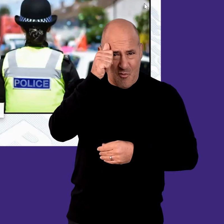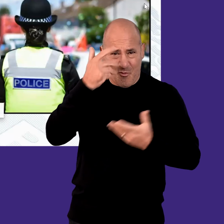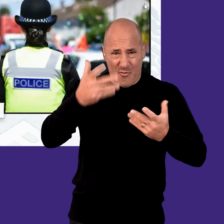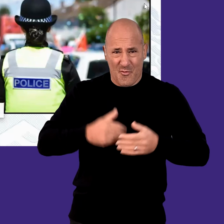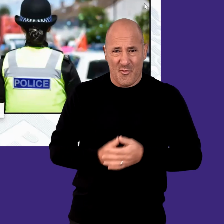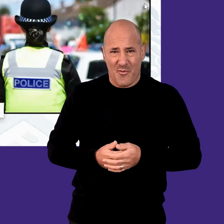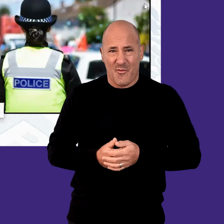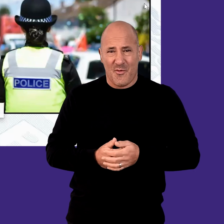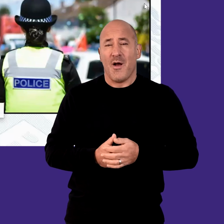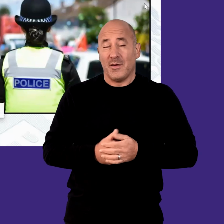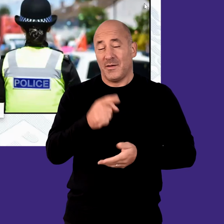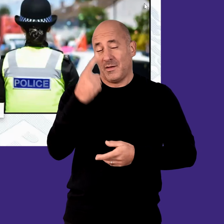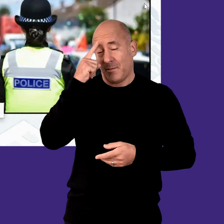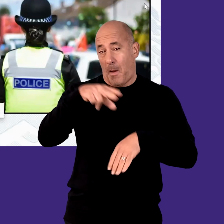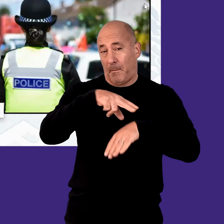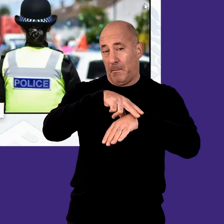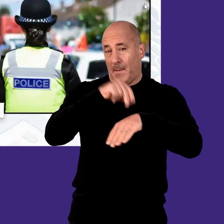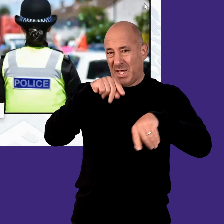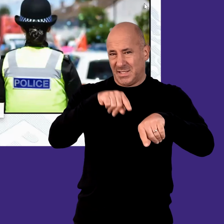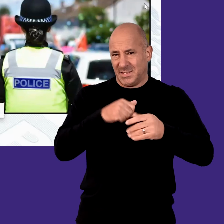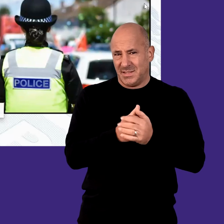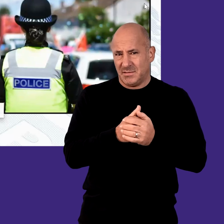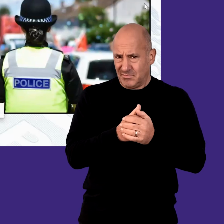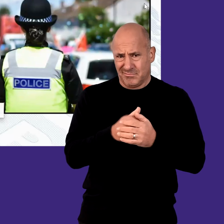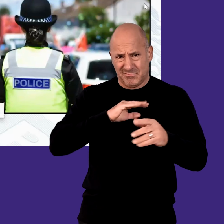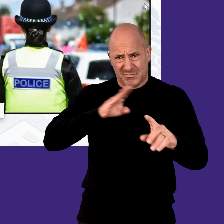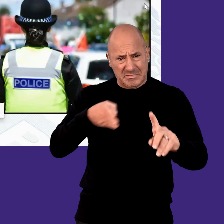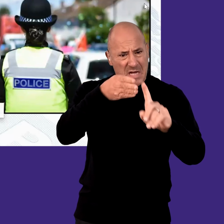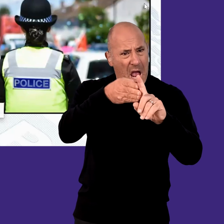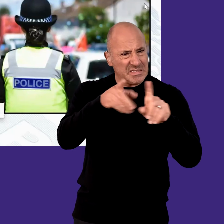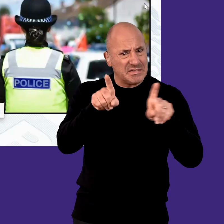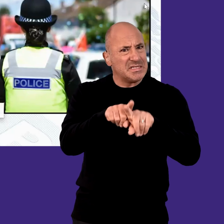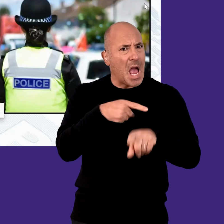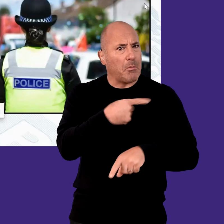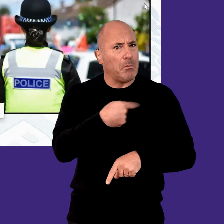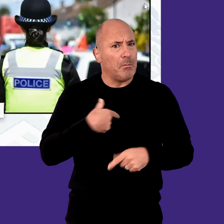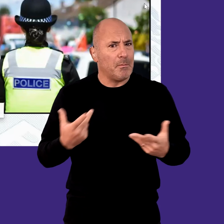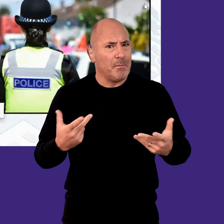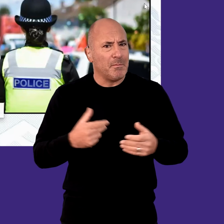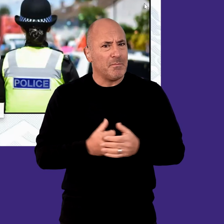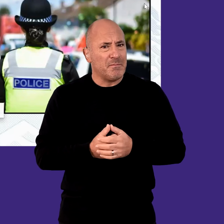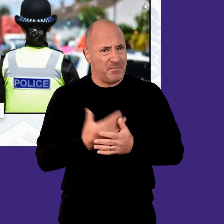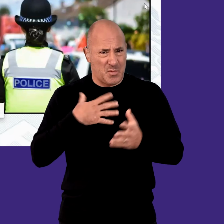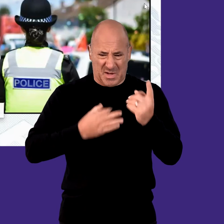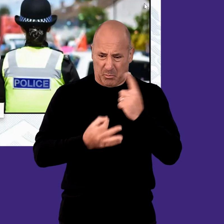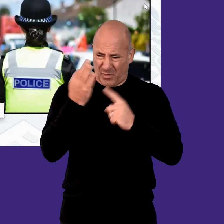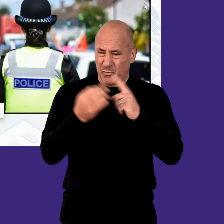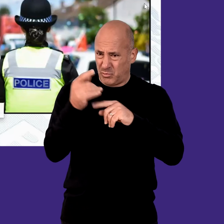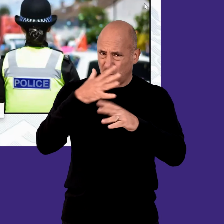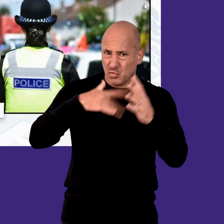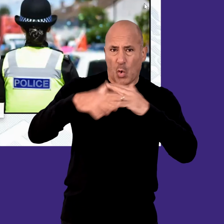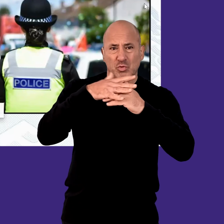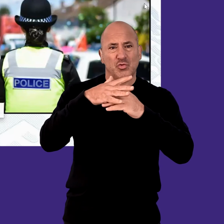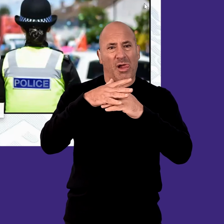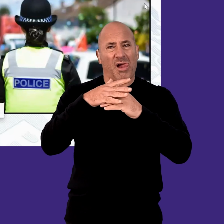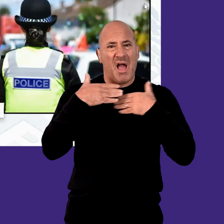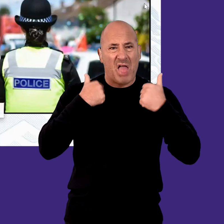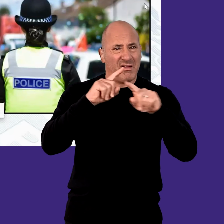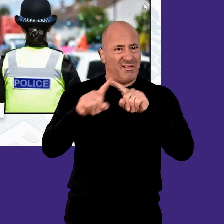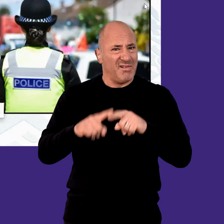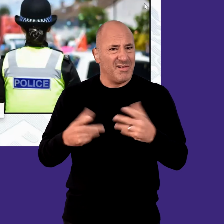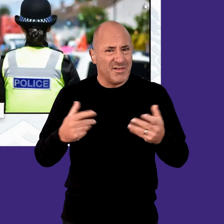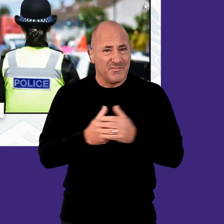social, health, economic benefits. And actually, when you're thinking about policing, those are all things that we need to target as well. Those are all things that we want to